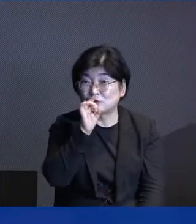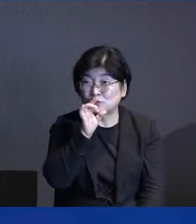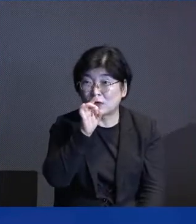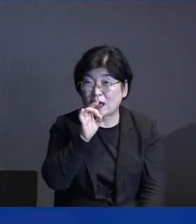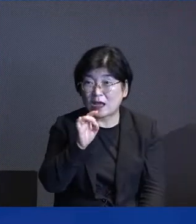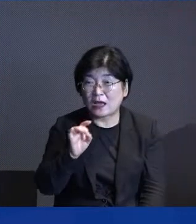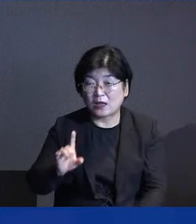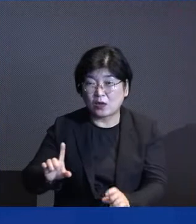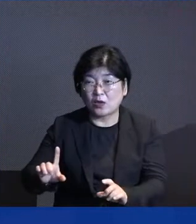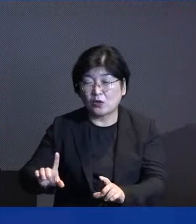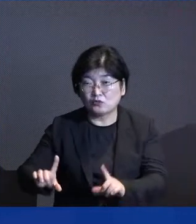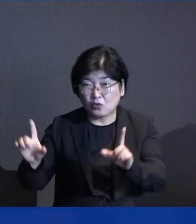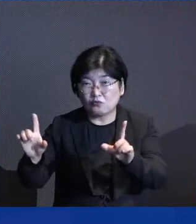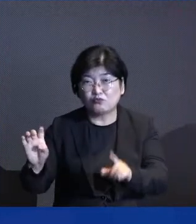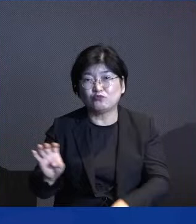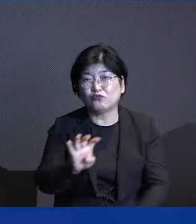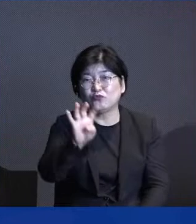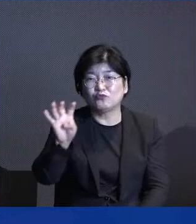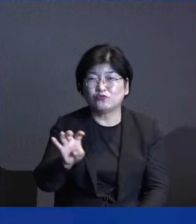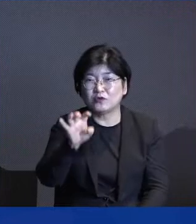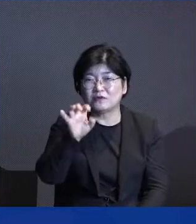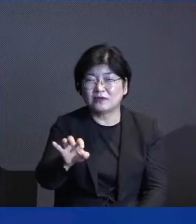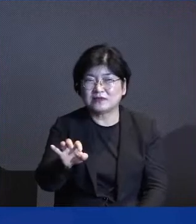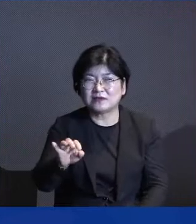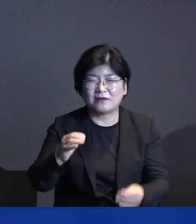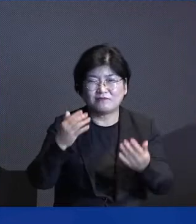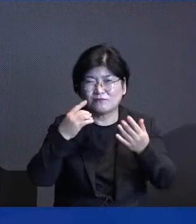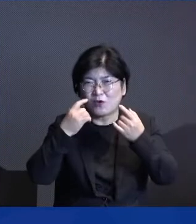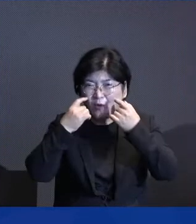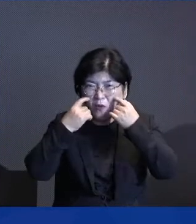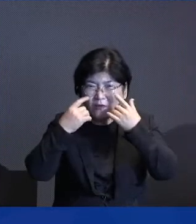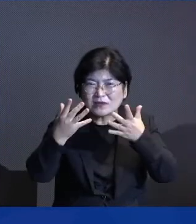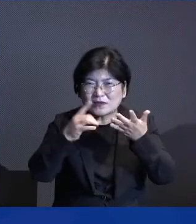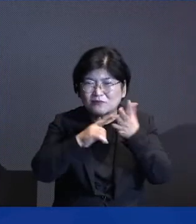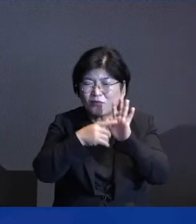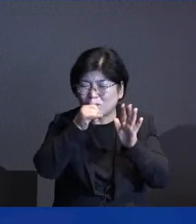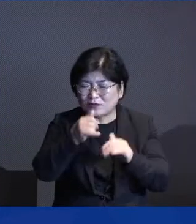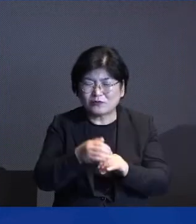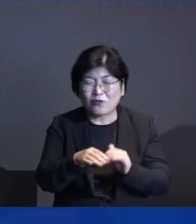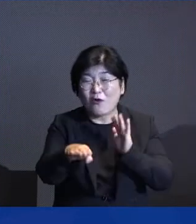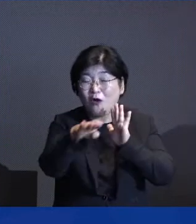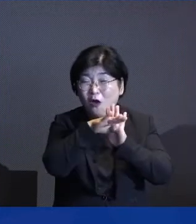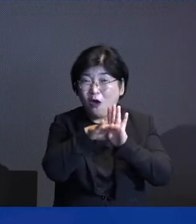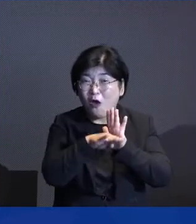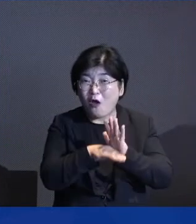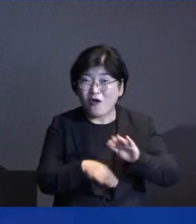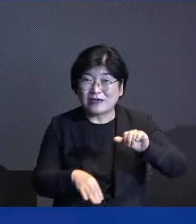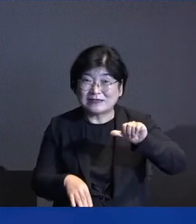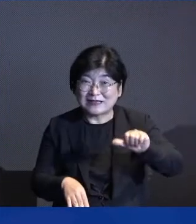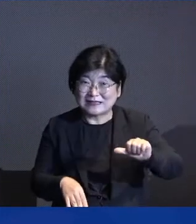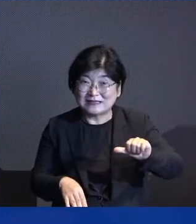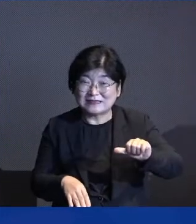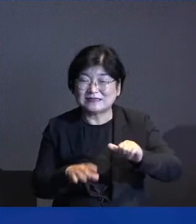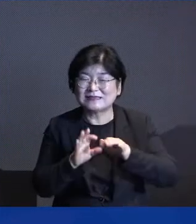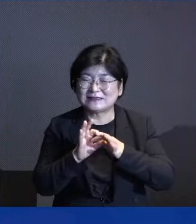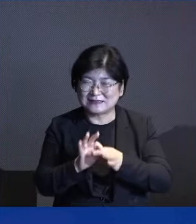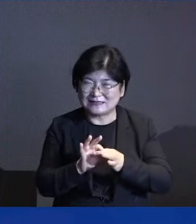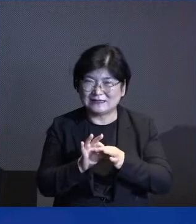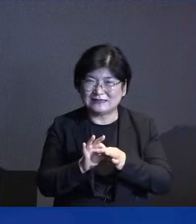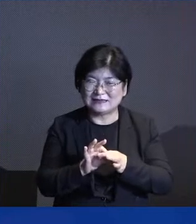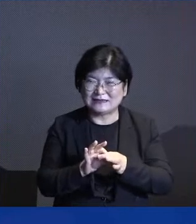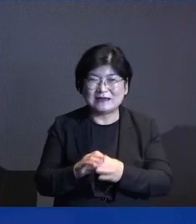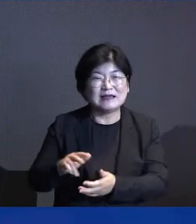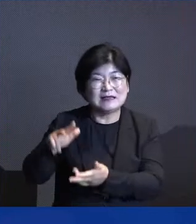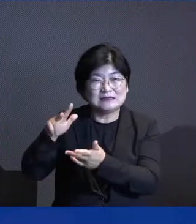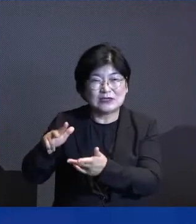countries. And also, of the 5 different exclusion domains, exclusion from material resources and